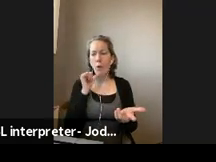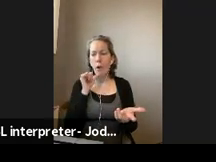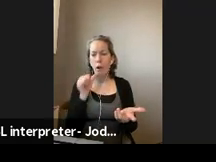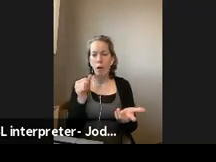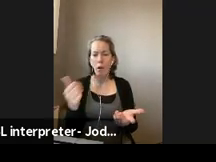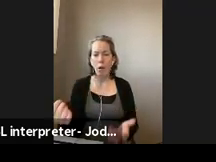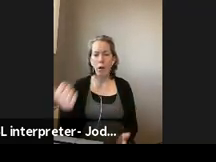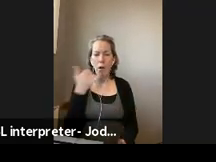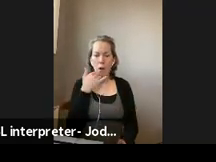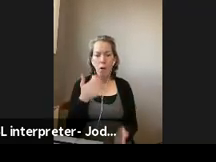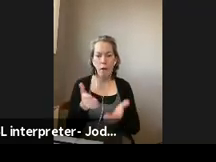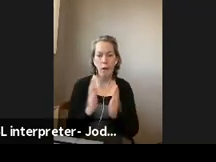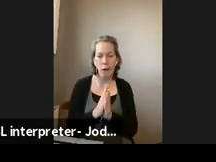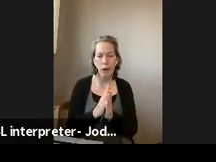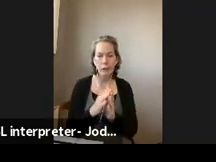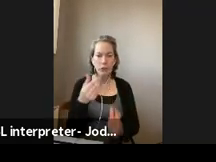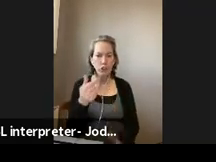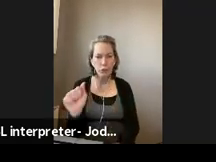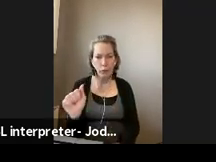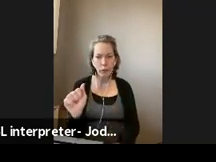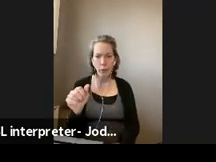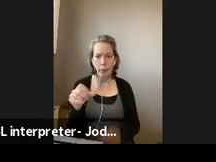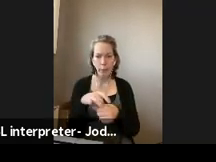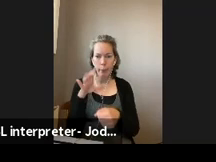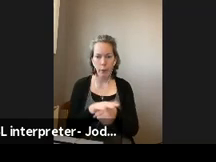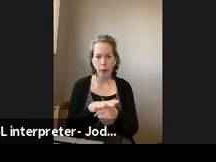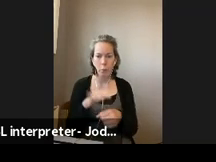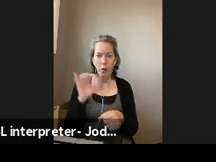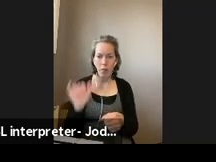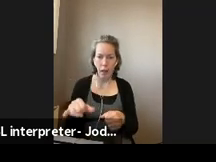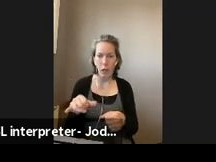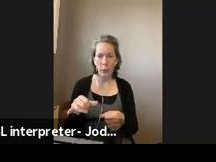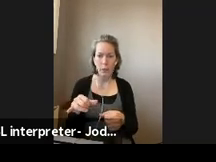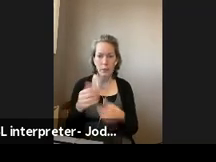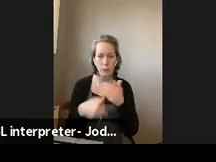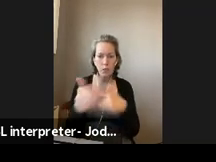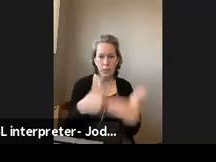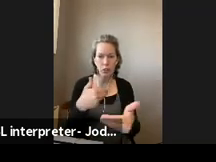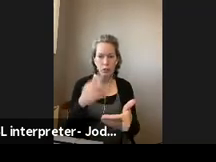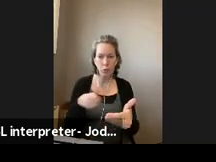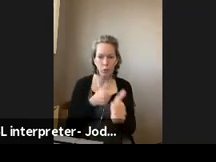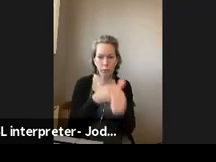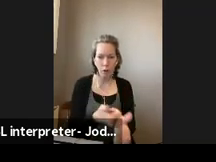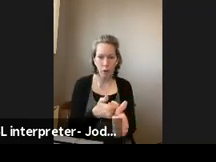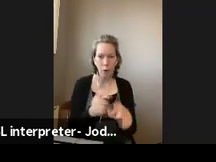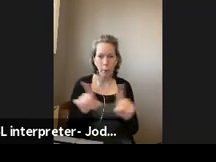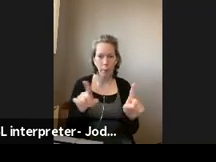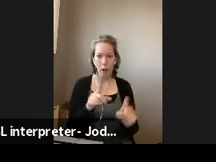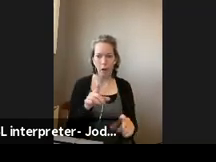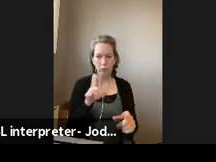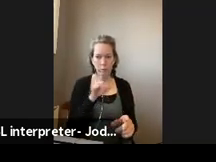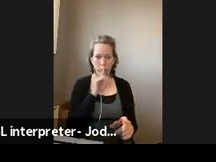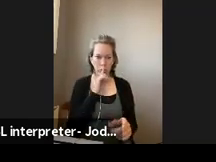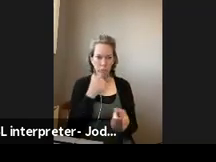And apparently that was the procedure, but no one actually knew about it. So that's why I say, it's good to be